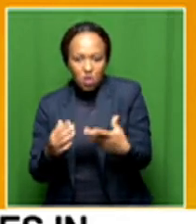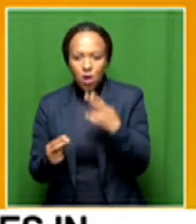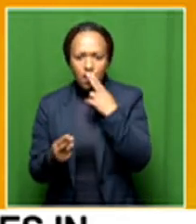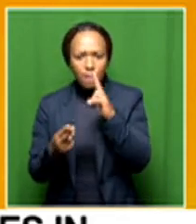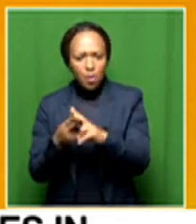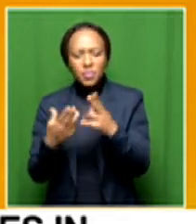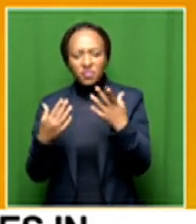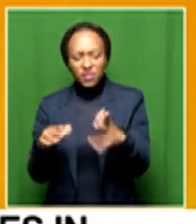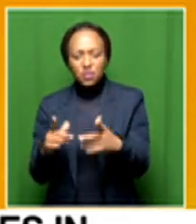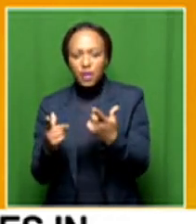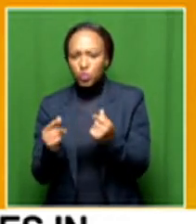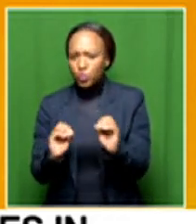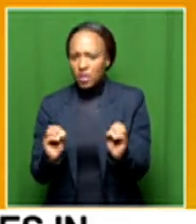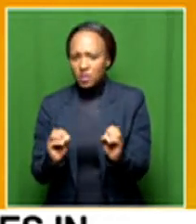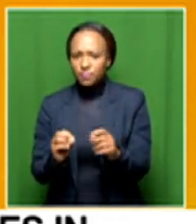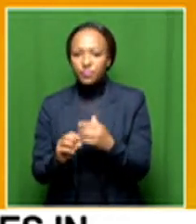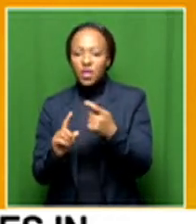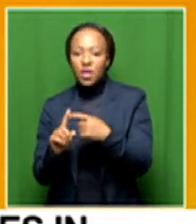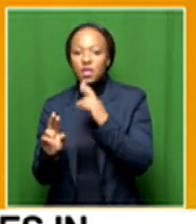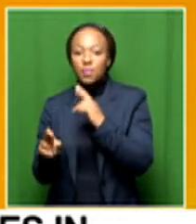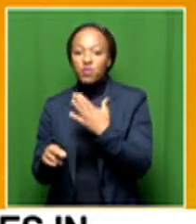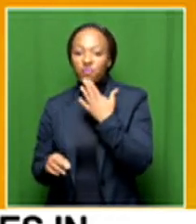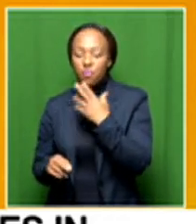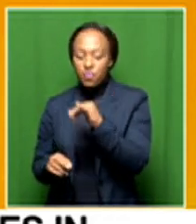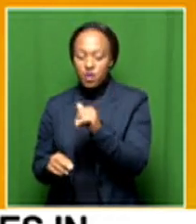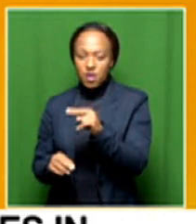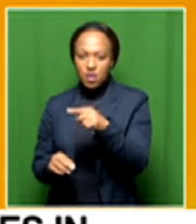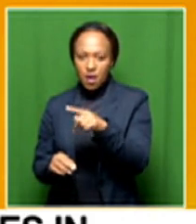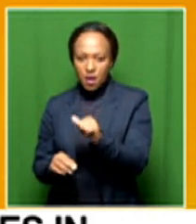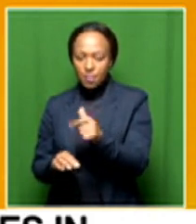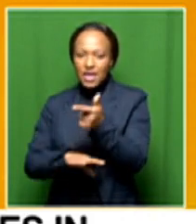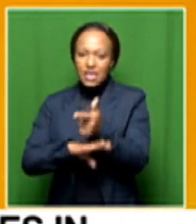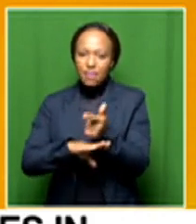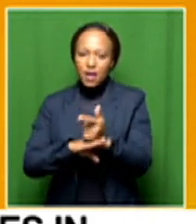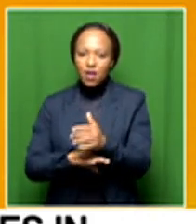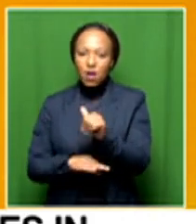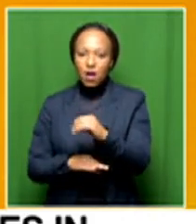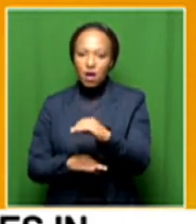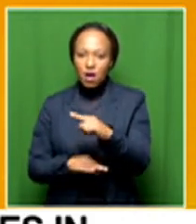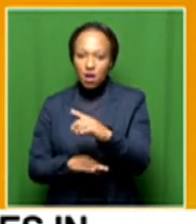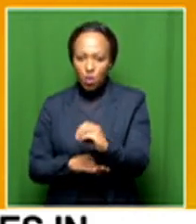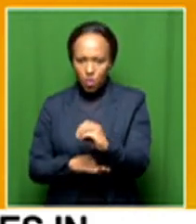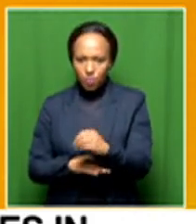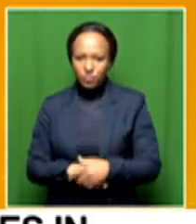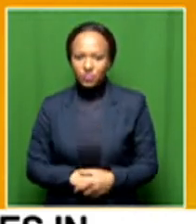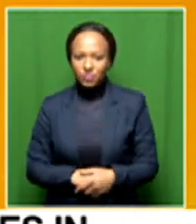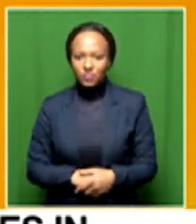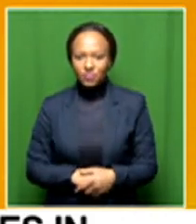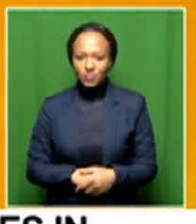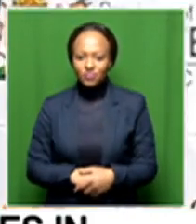was made. This report from Yanga Funani and camera person Ako Vena. Have a look.